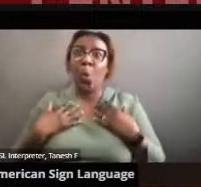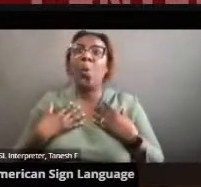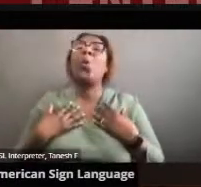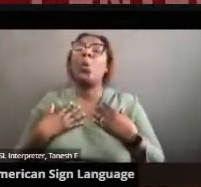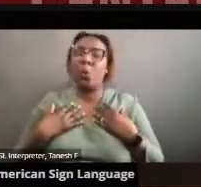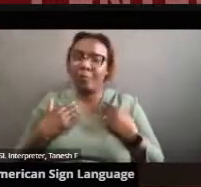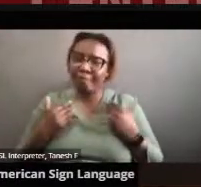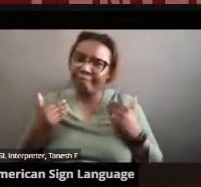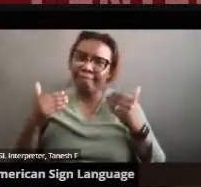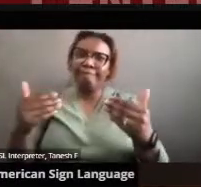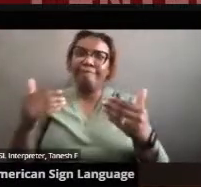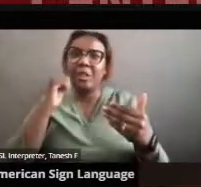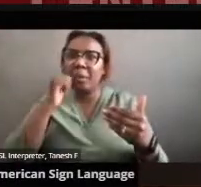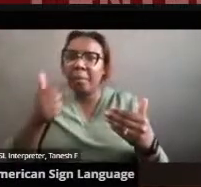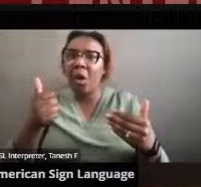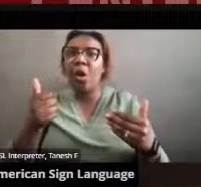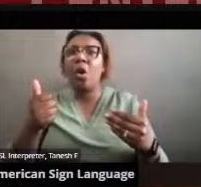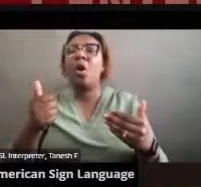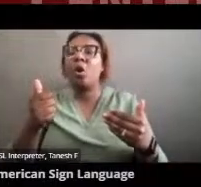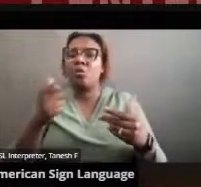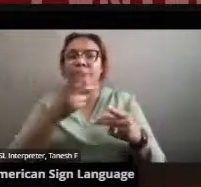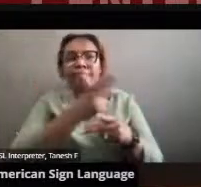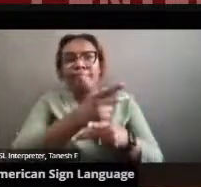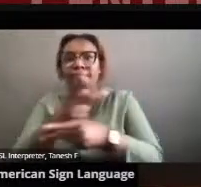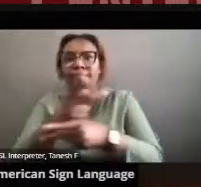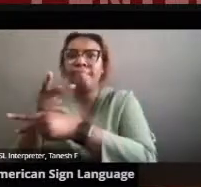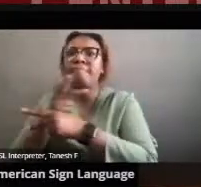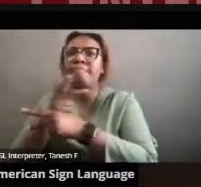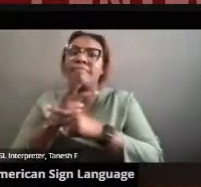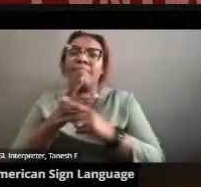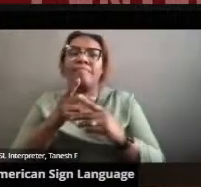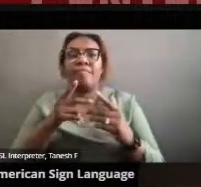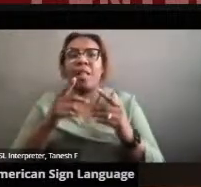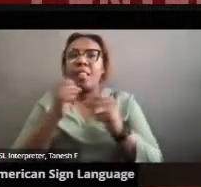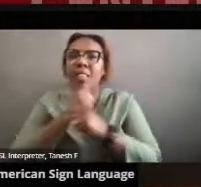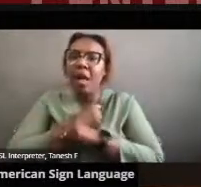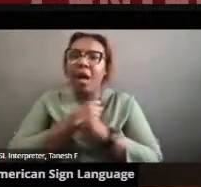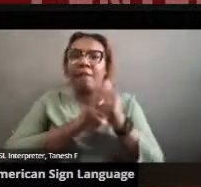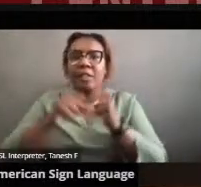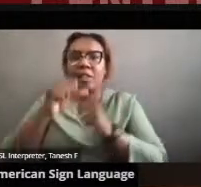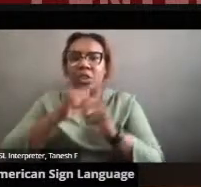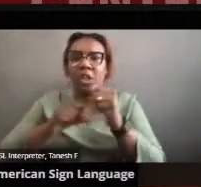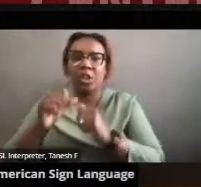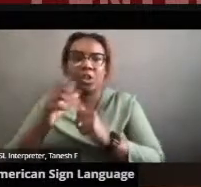other's wounds, and to go out with love and rise together. Amen.